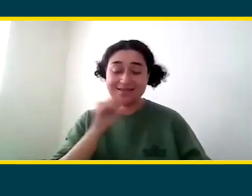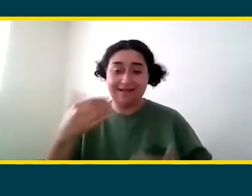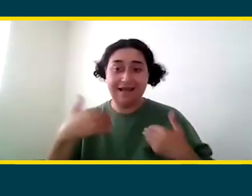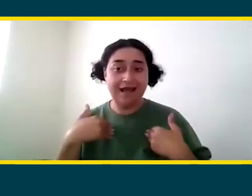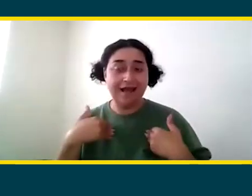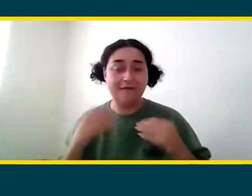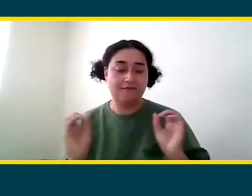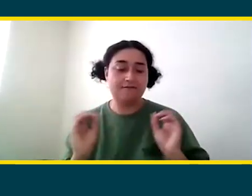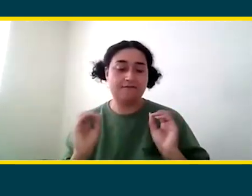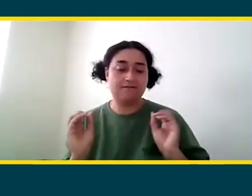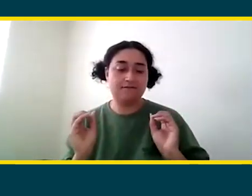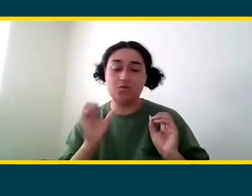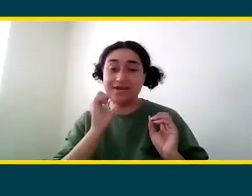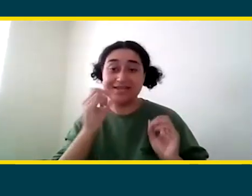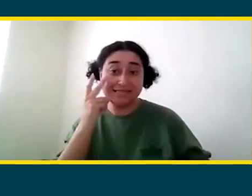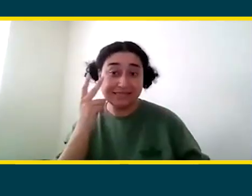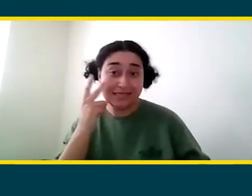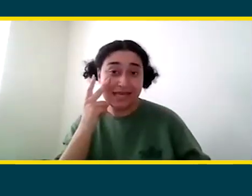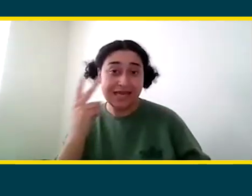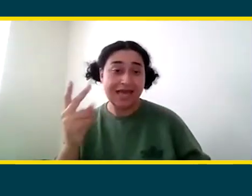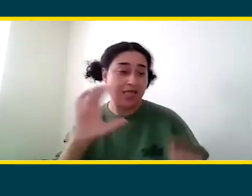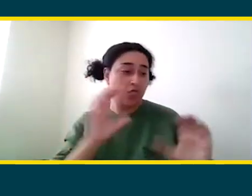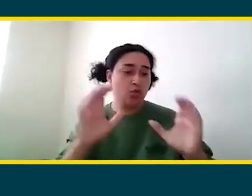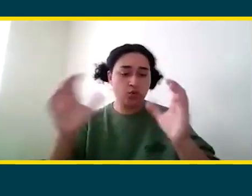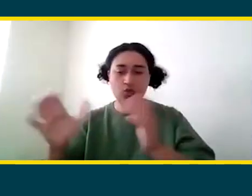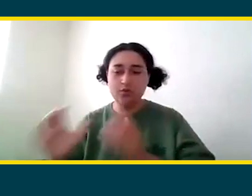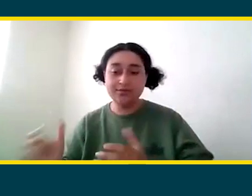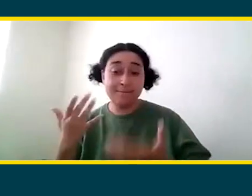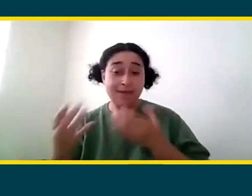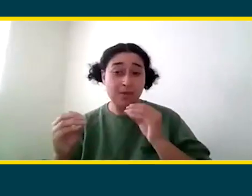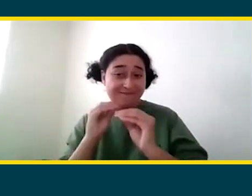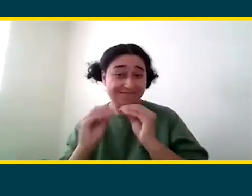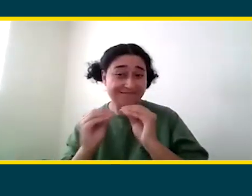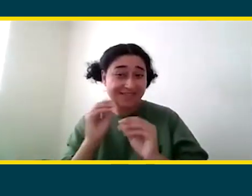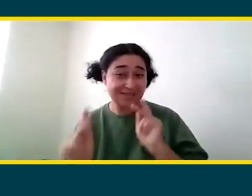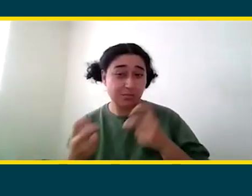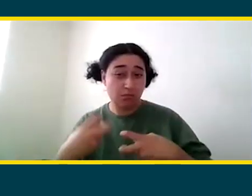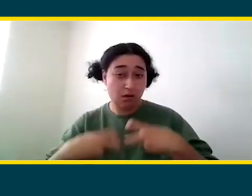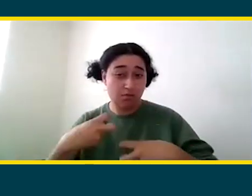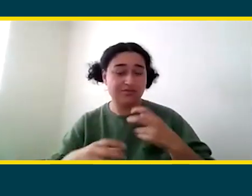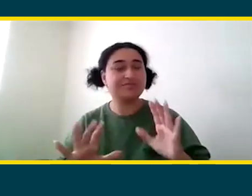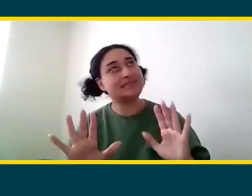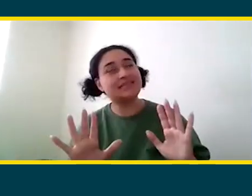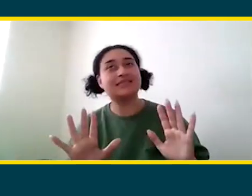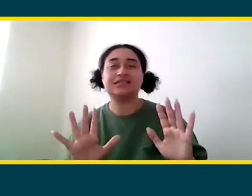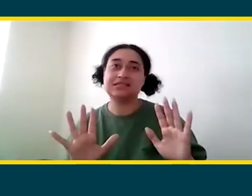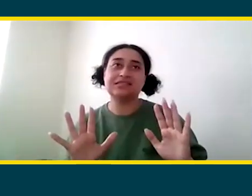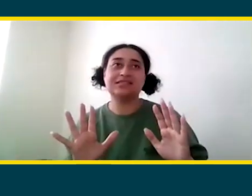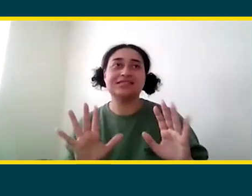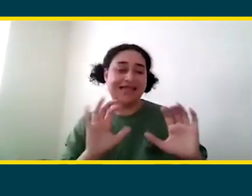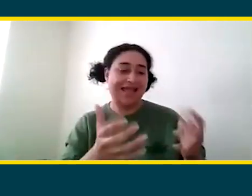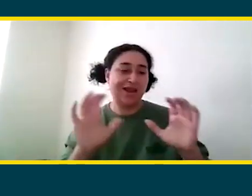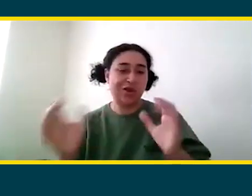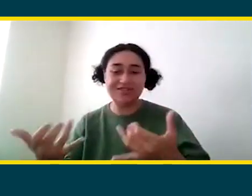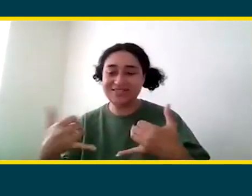of, like, if we just didn't see the categories, then it would fix the problem. It's like, the categories are still